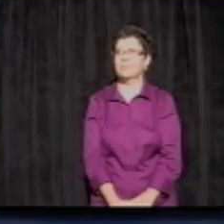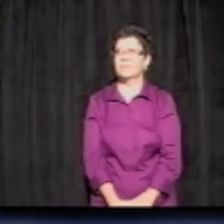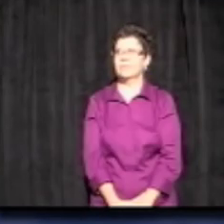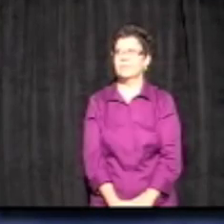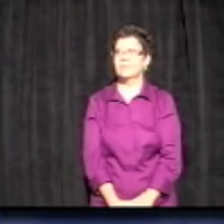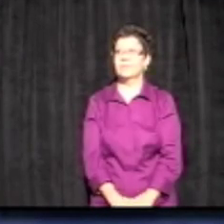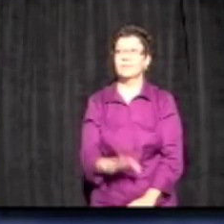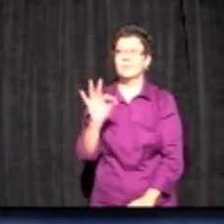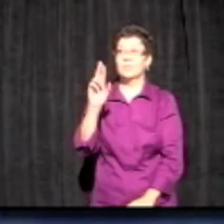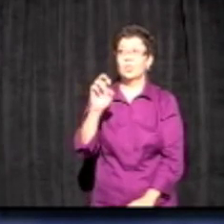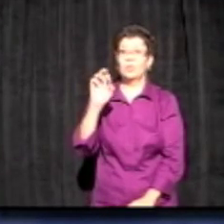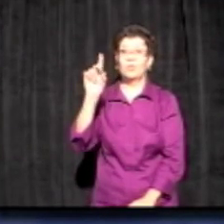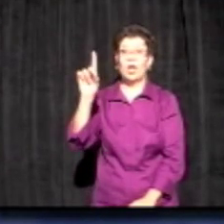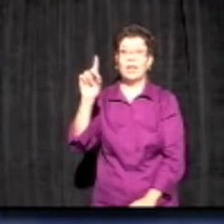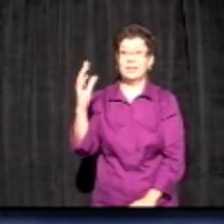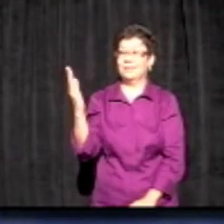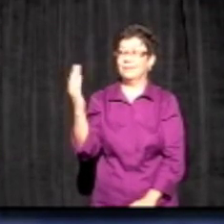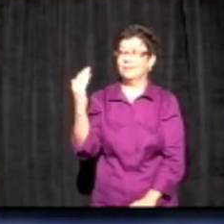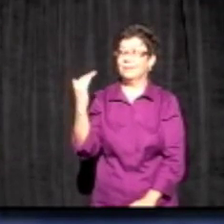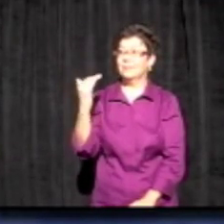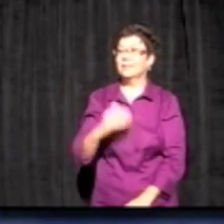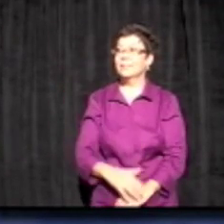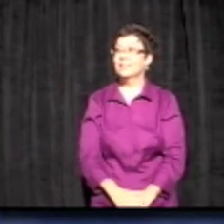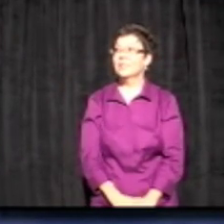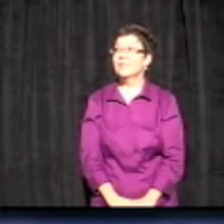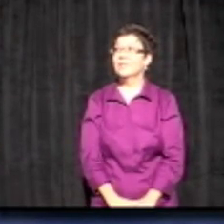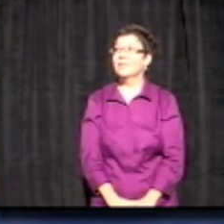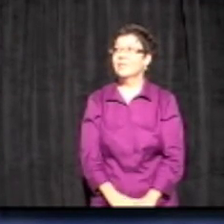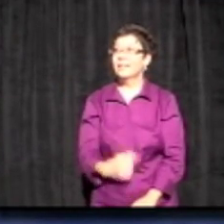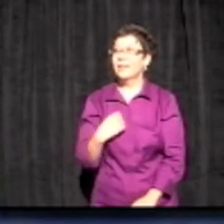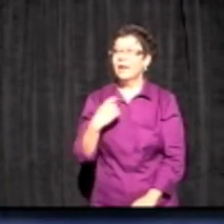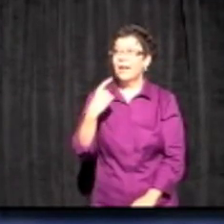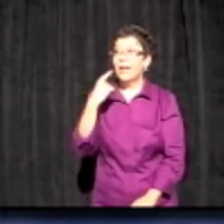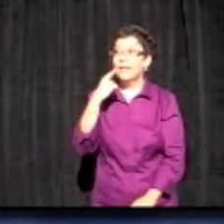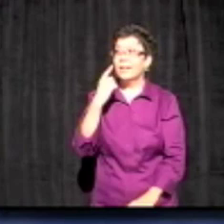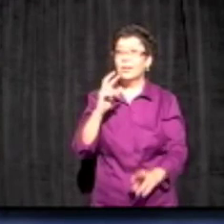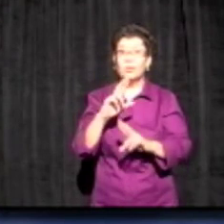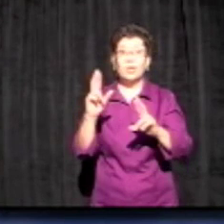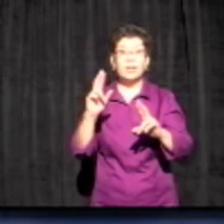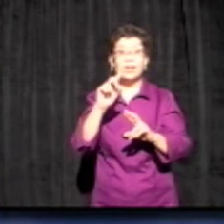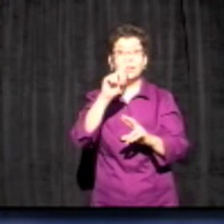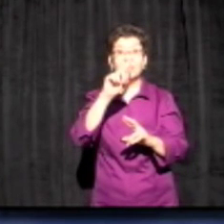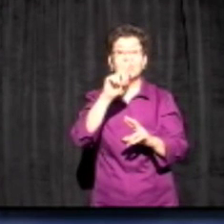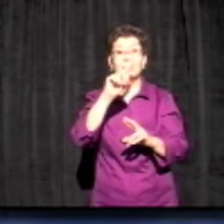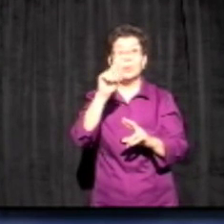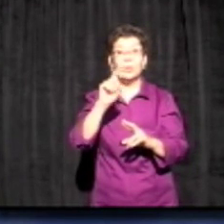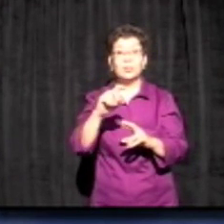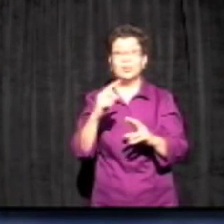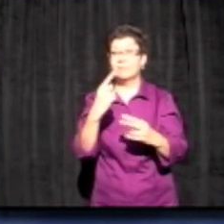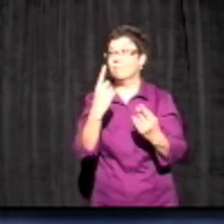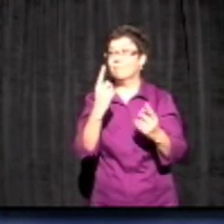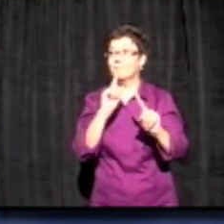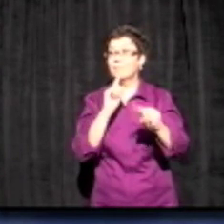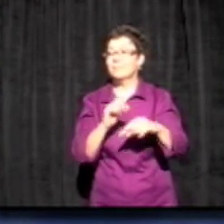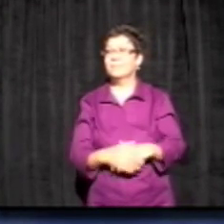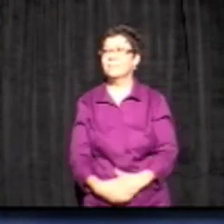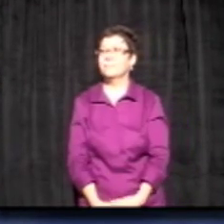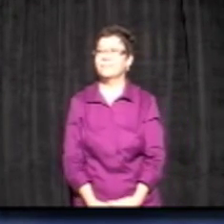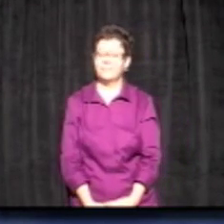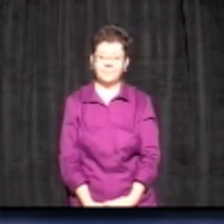Ask Fred to come back up here and take the podium, and I think we're getting ready for questions and answers. Correct, as